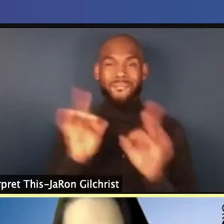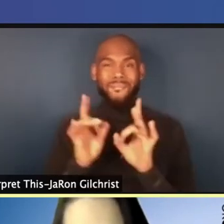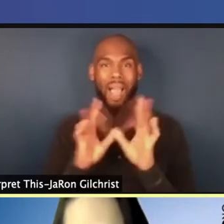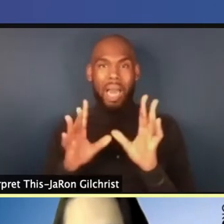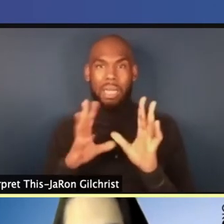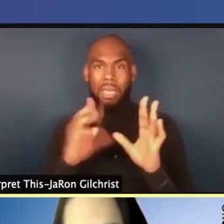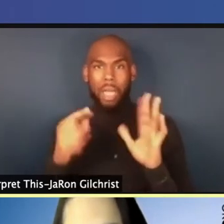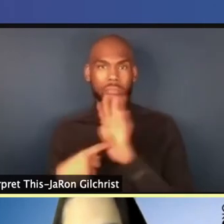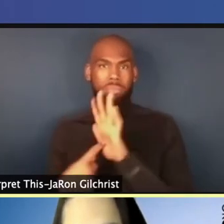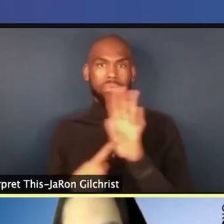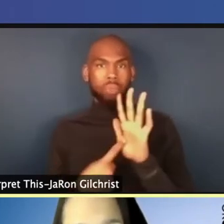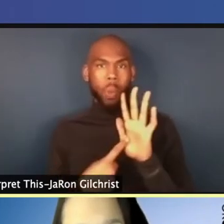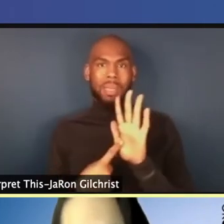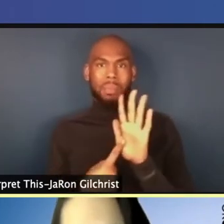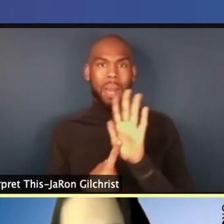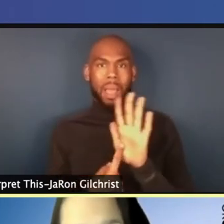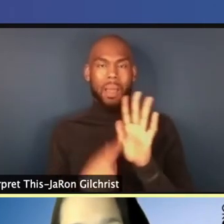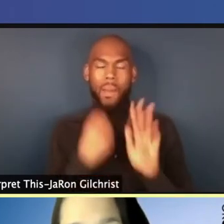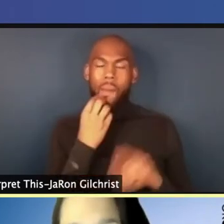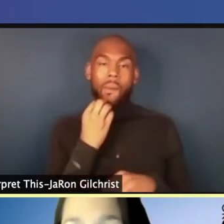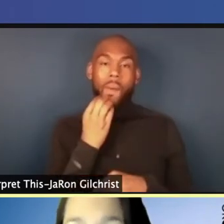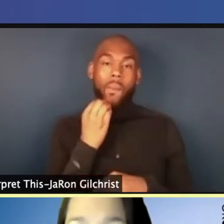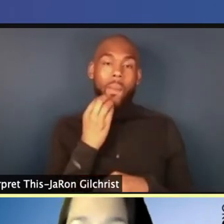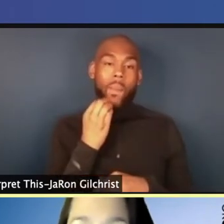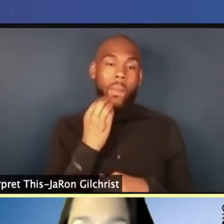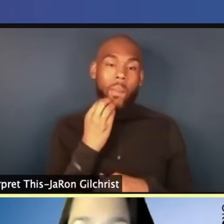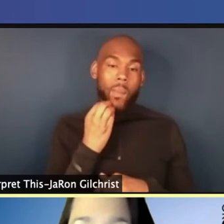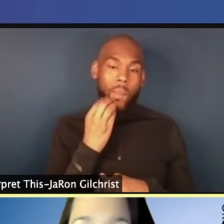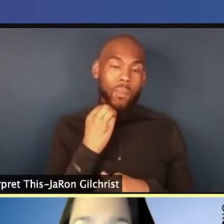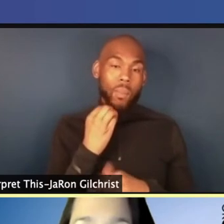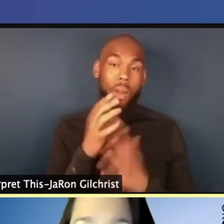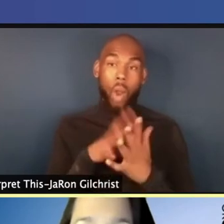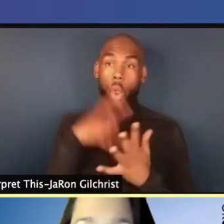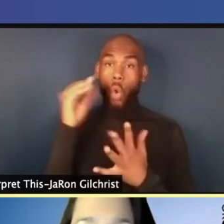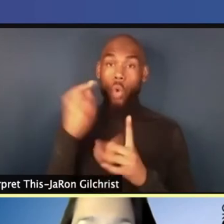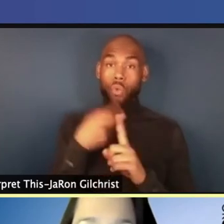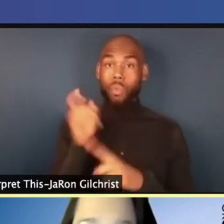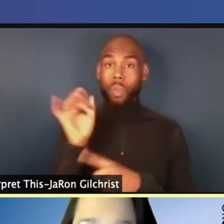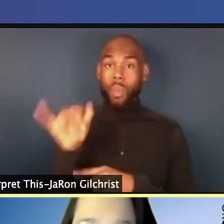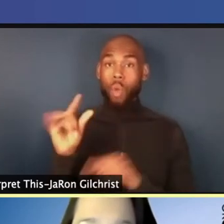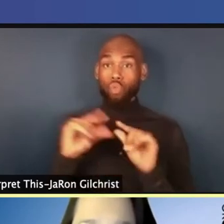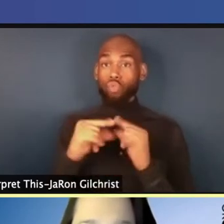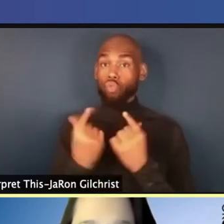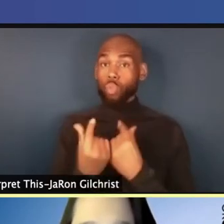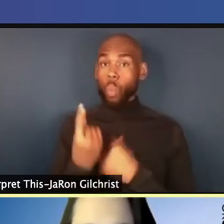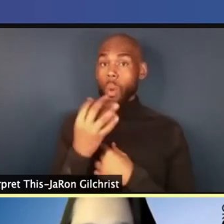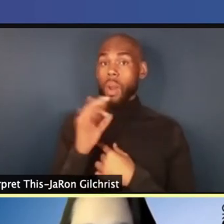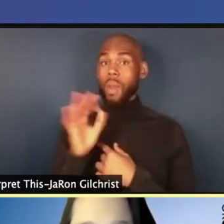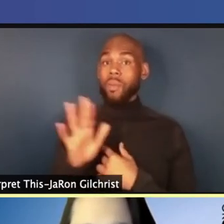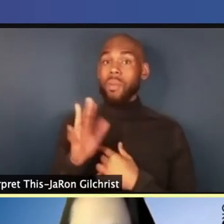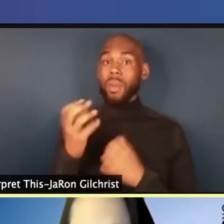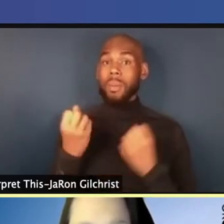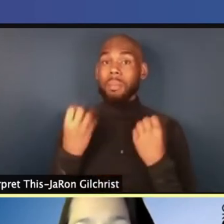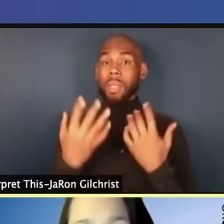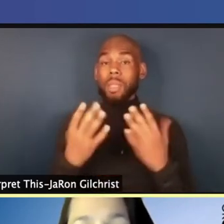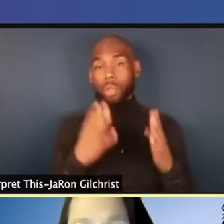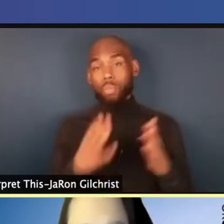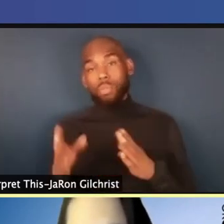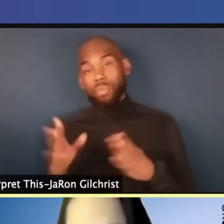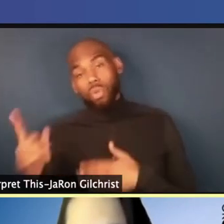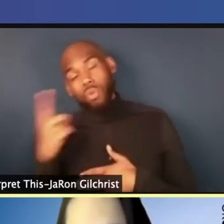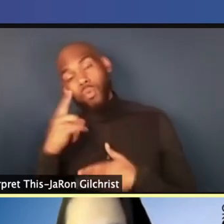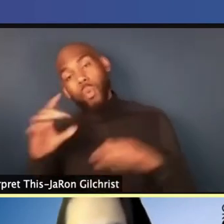violence. And I learned from this group that one of their many preparations for doing